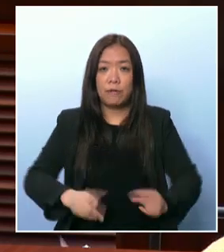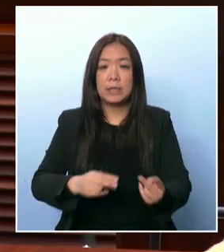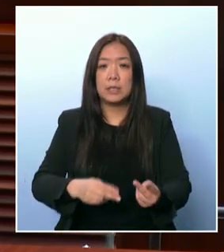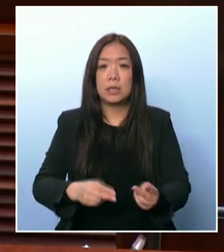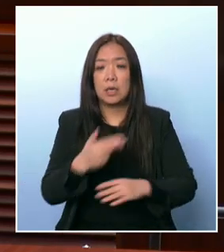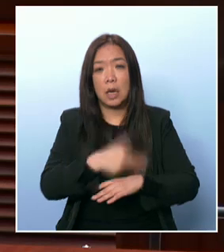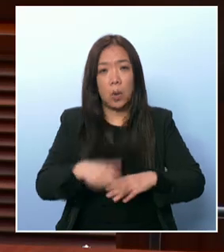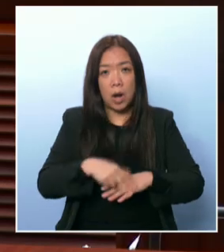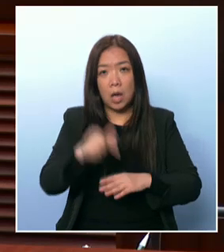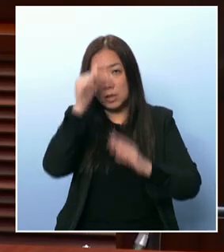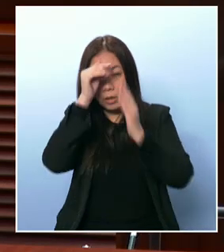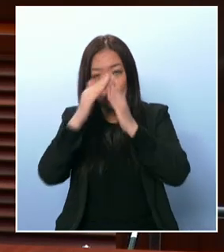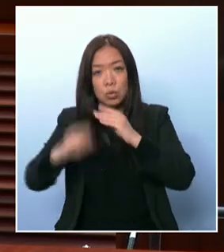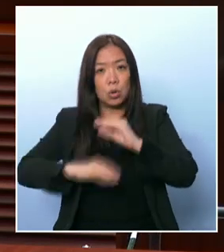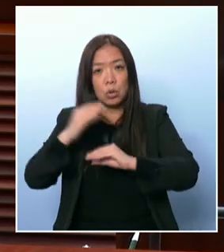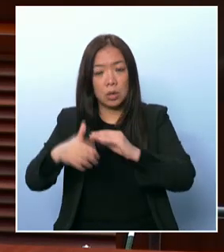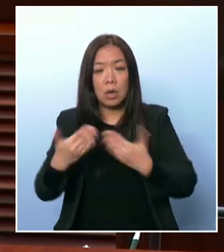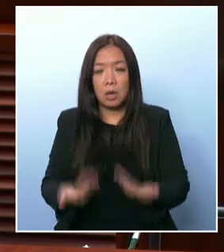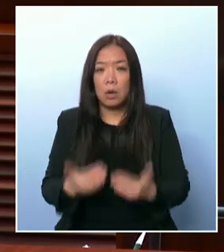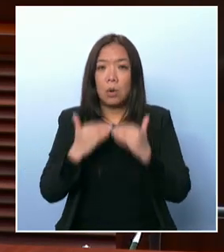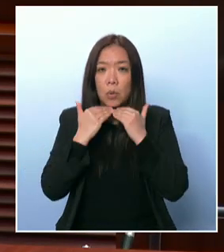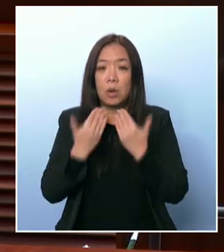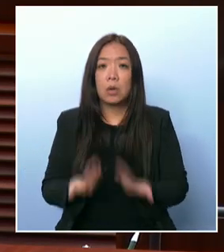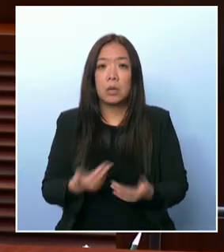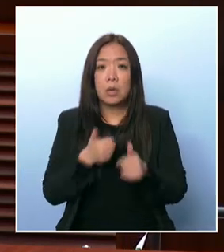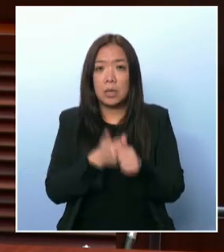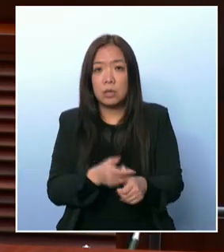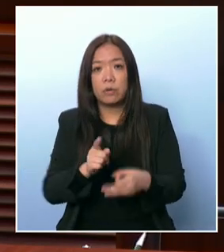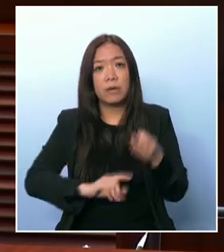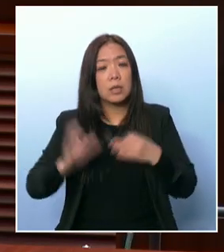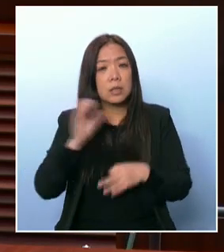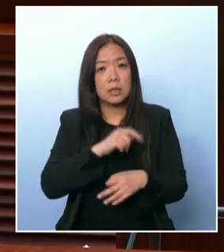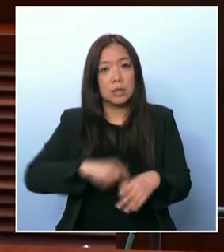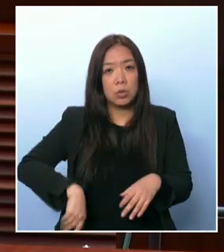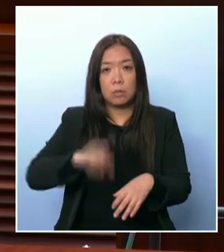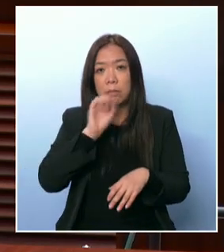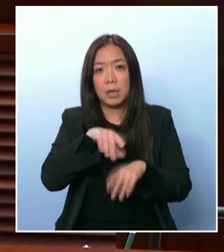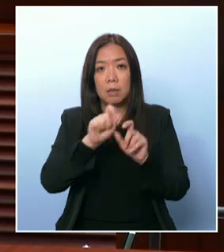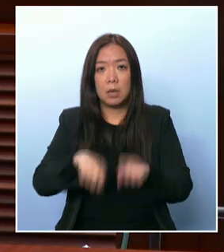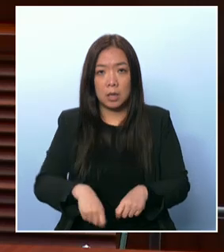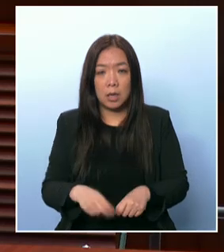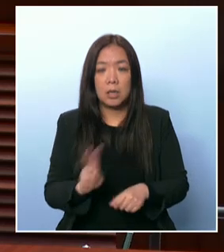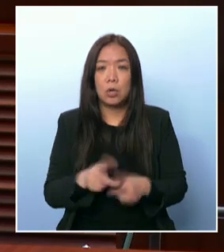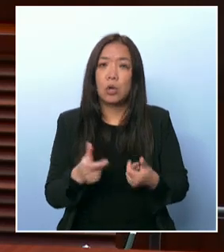promoting developments of Chinese medicine, including the blueprint and also the Chinese medicine hospital.